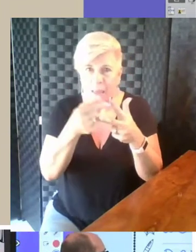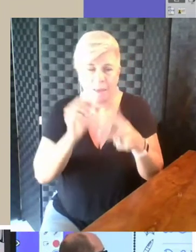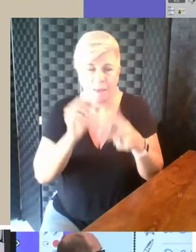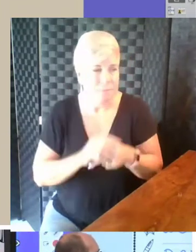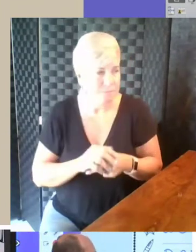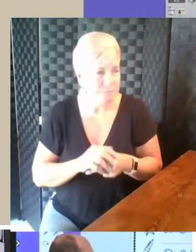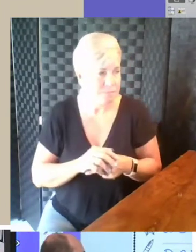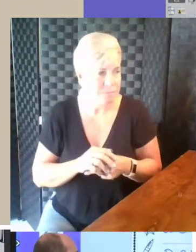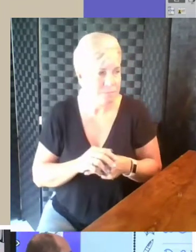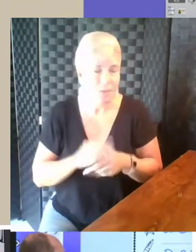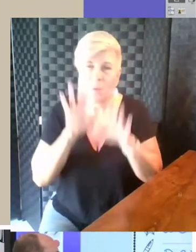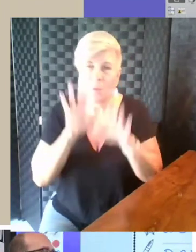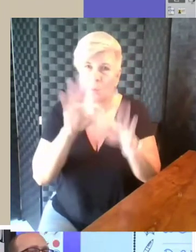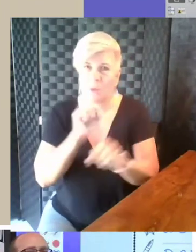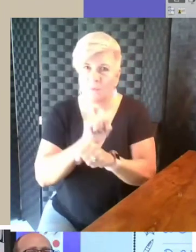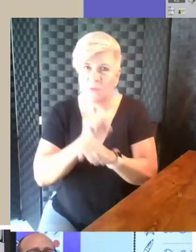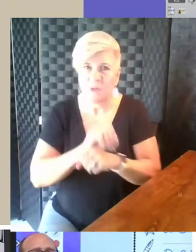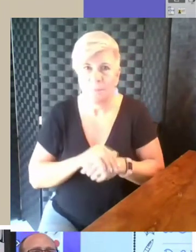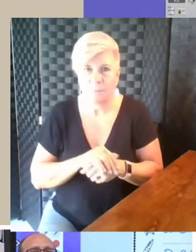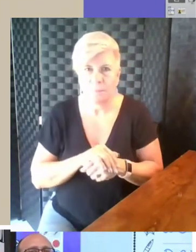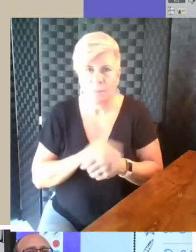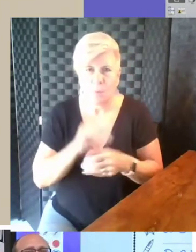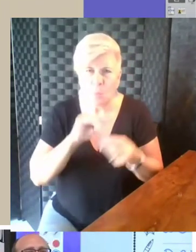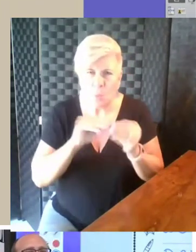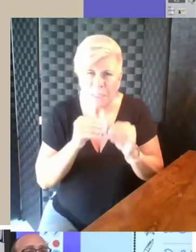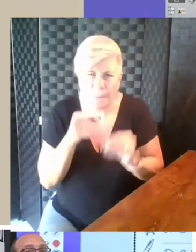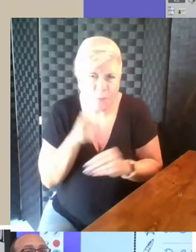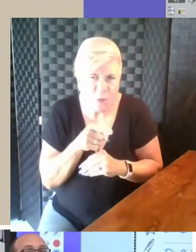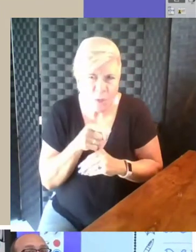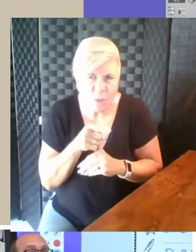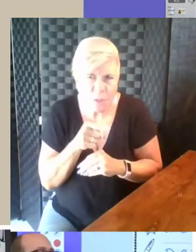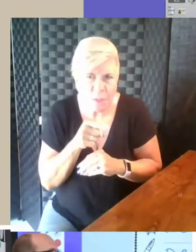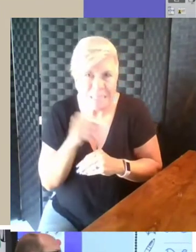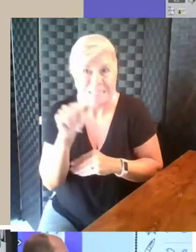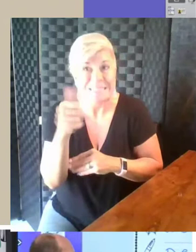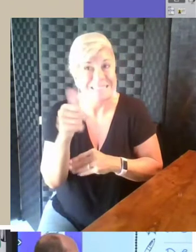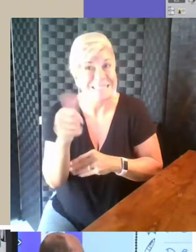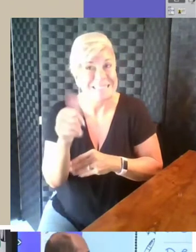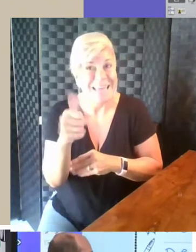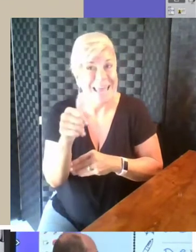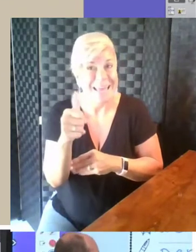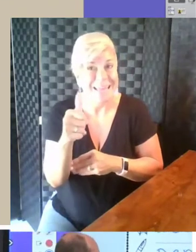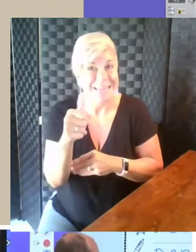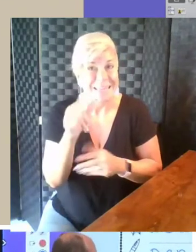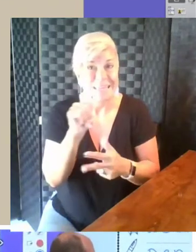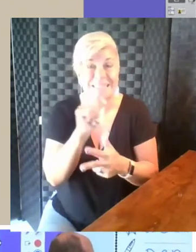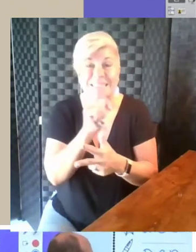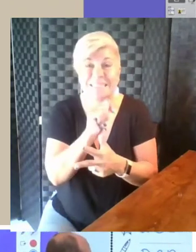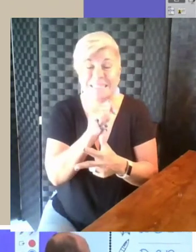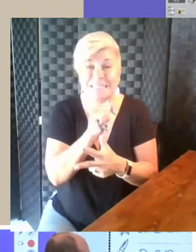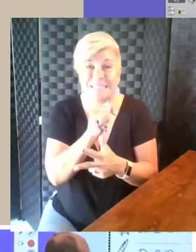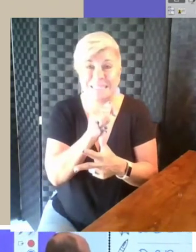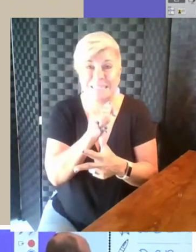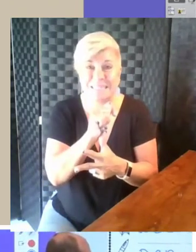You're doing a great job. What's this number? 10.